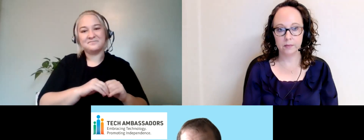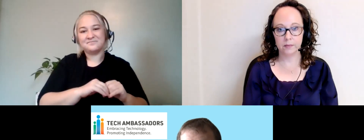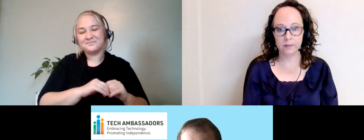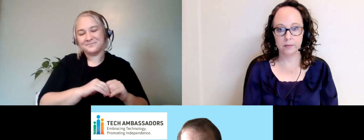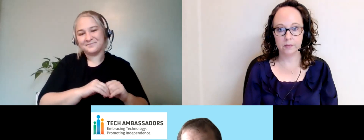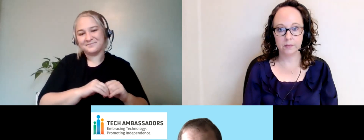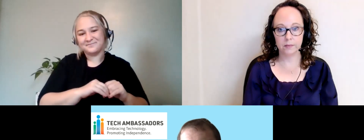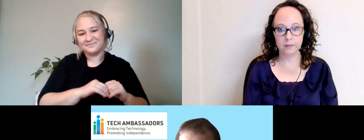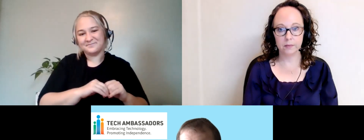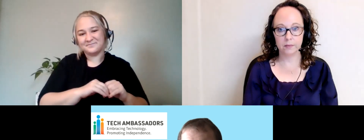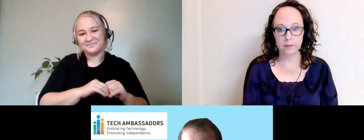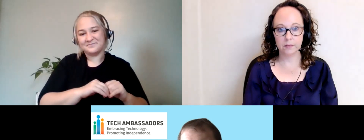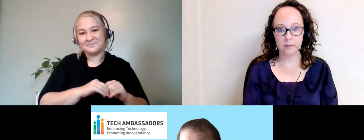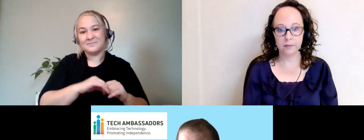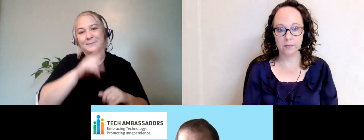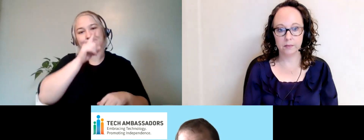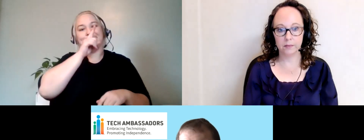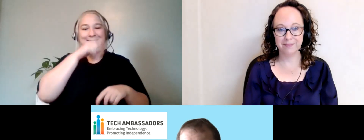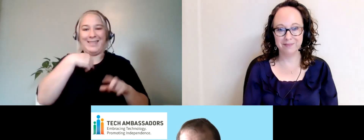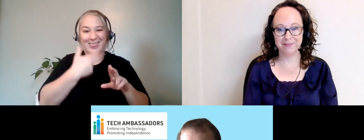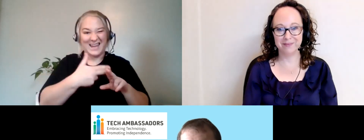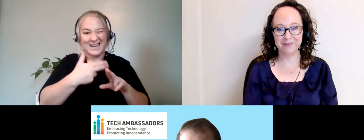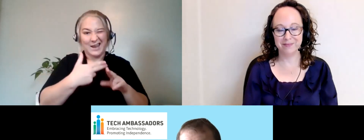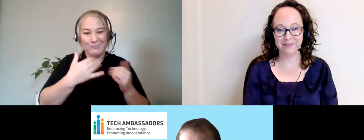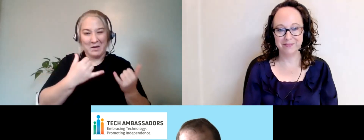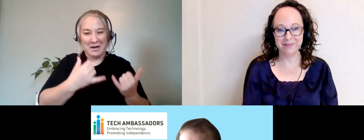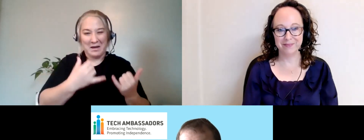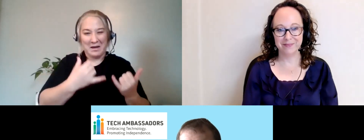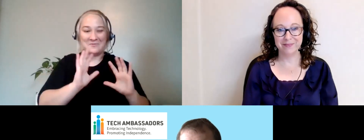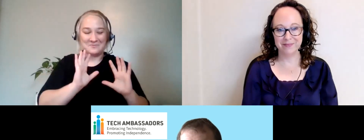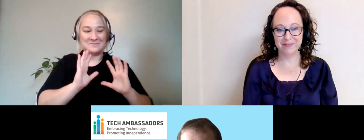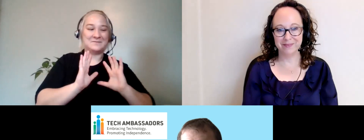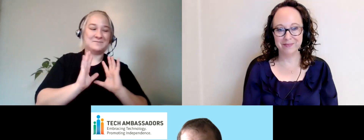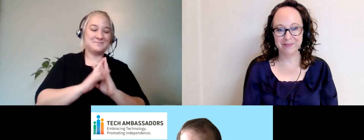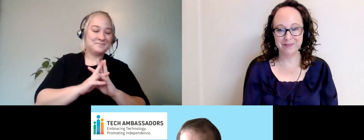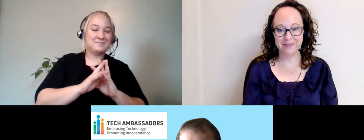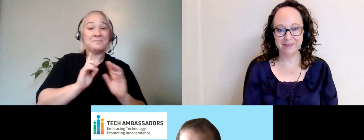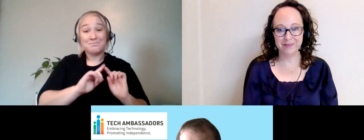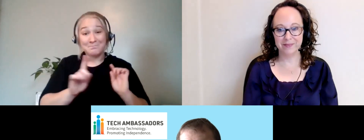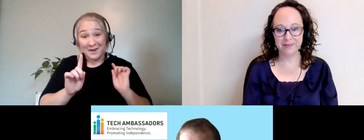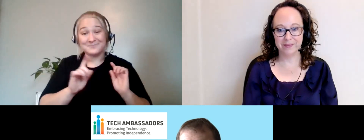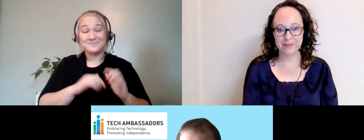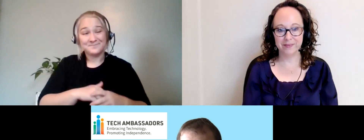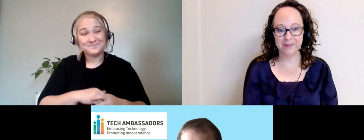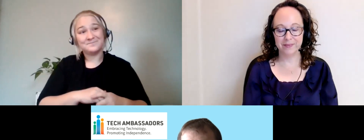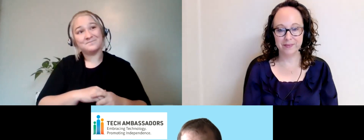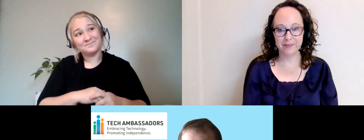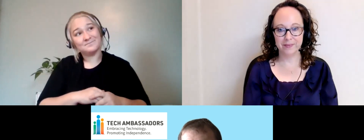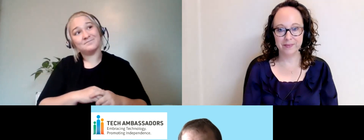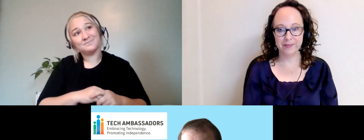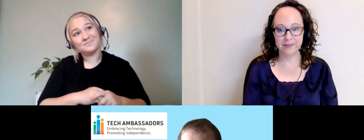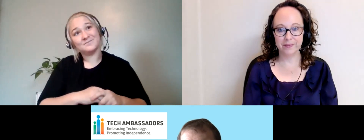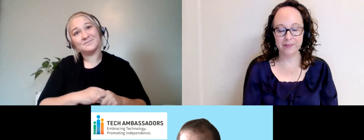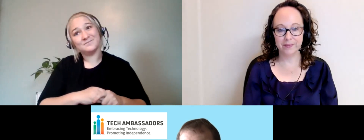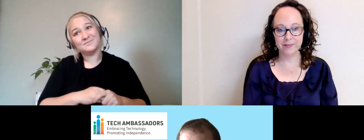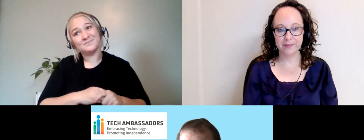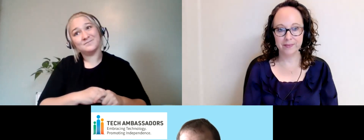not like giving its name right off. But for like just